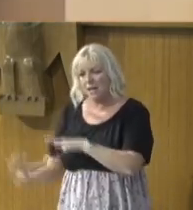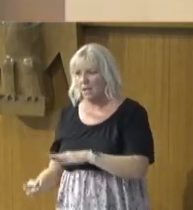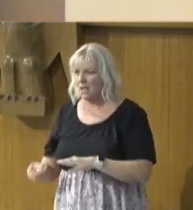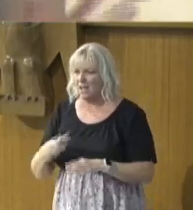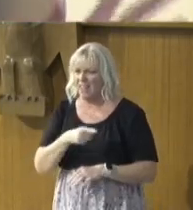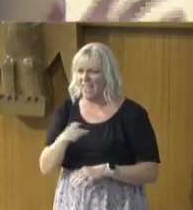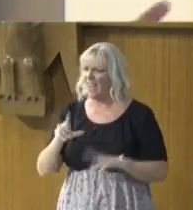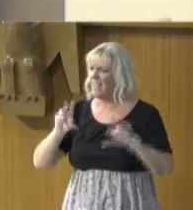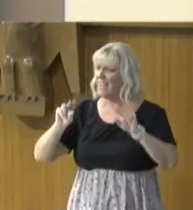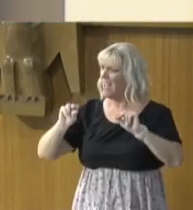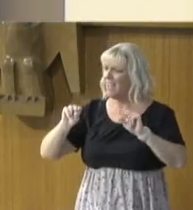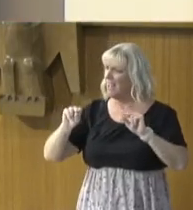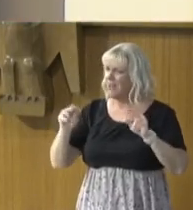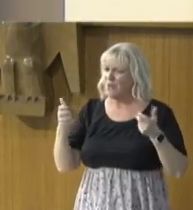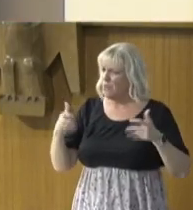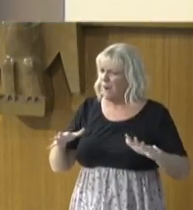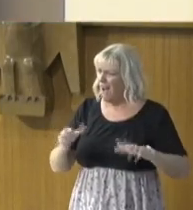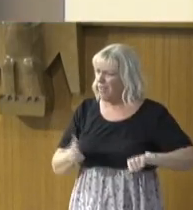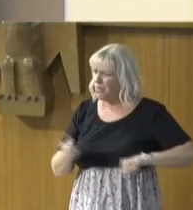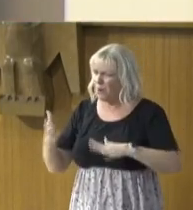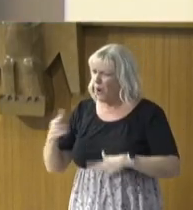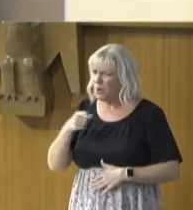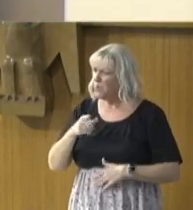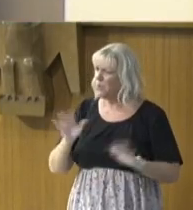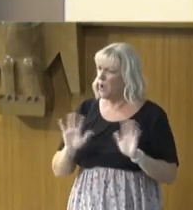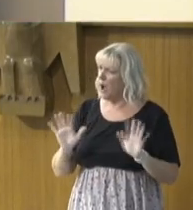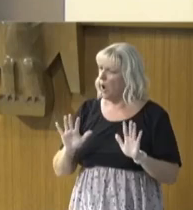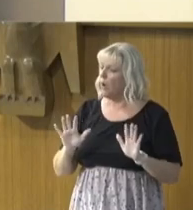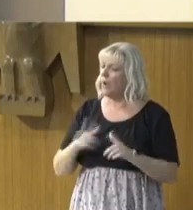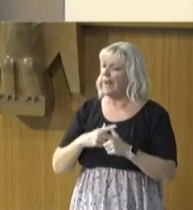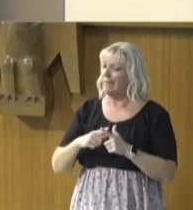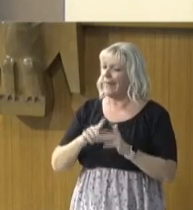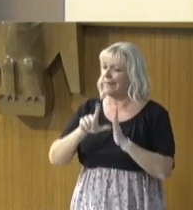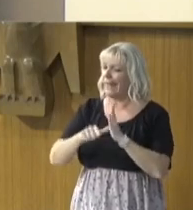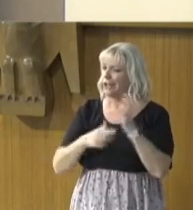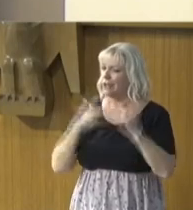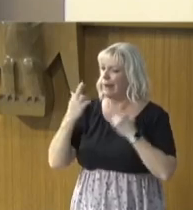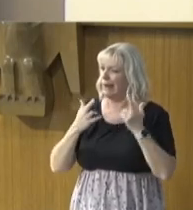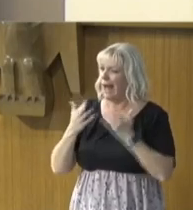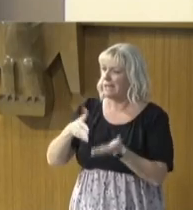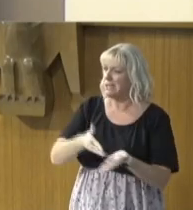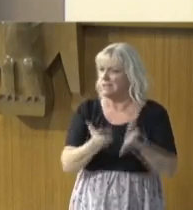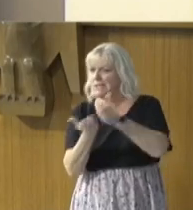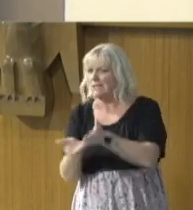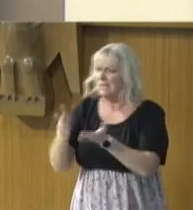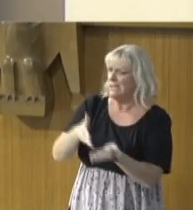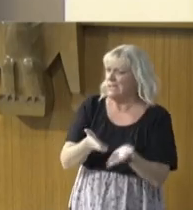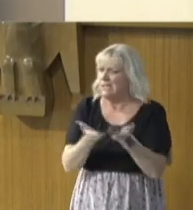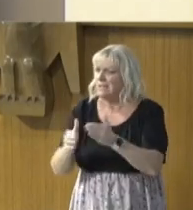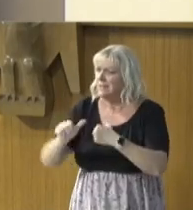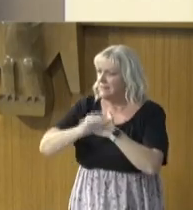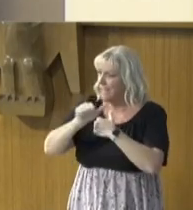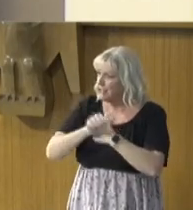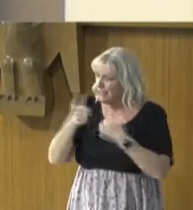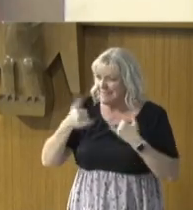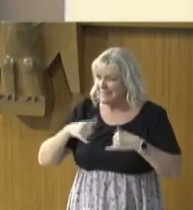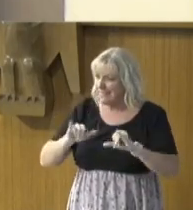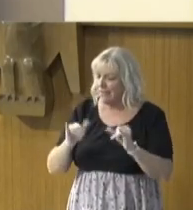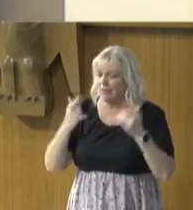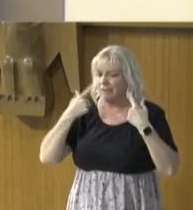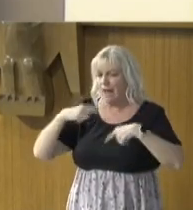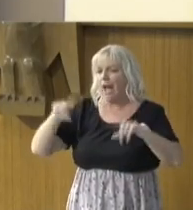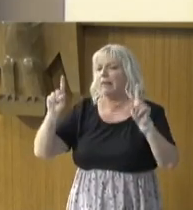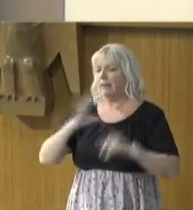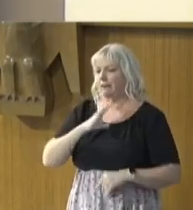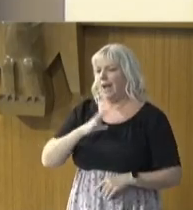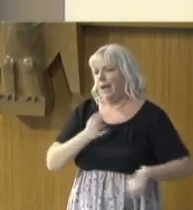to do. We're not going to do that to you, they say. And then they realize this boat is going nowhere with Jonah on it. And so they finally agree, and